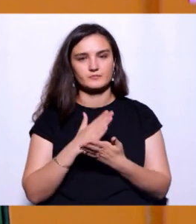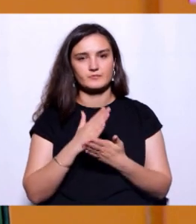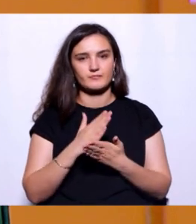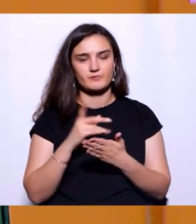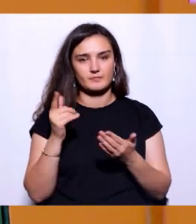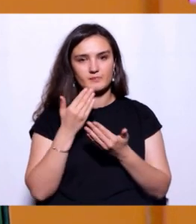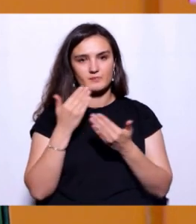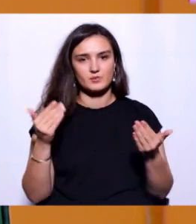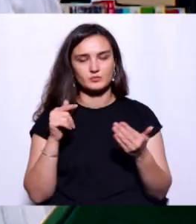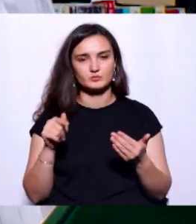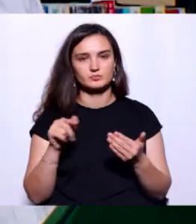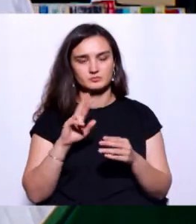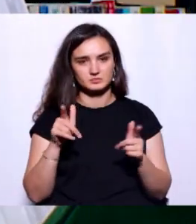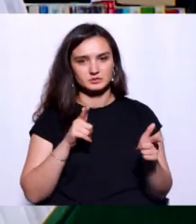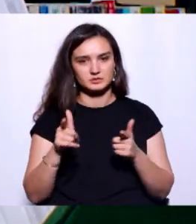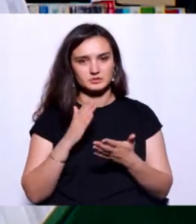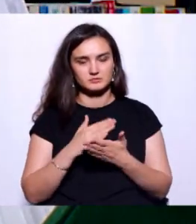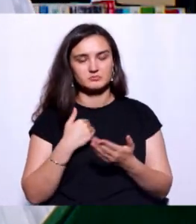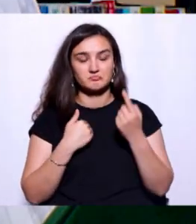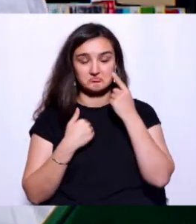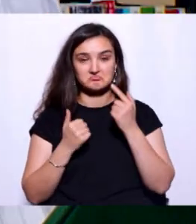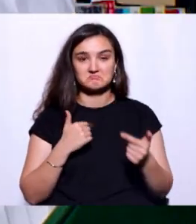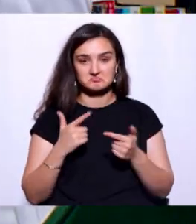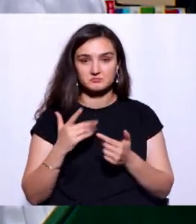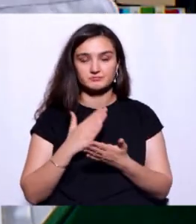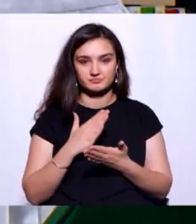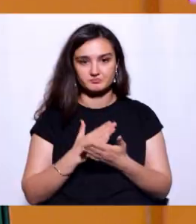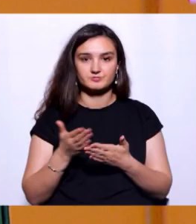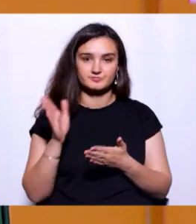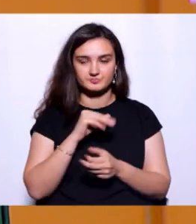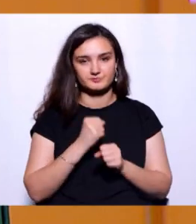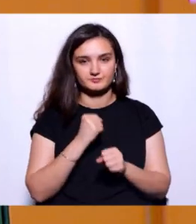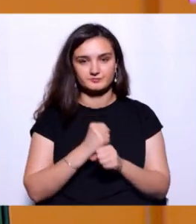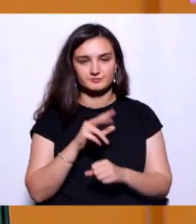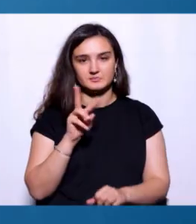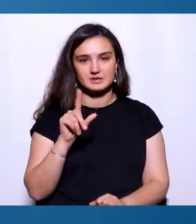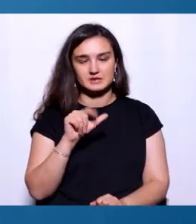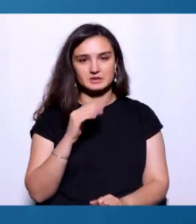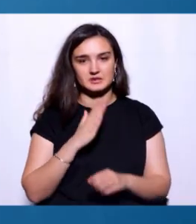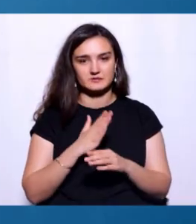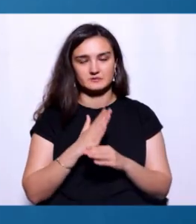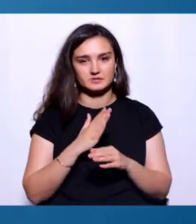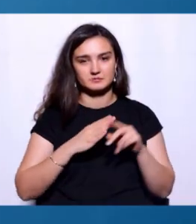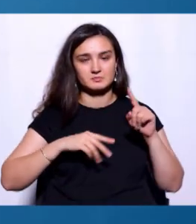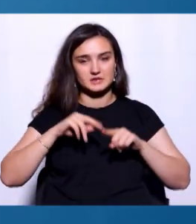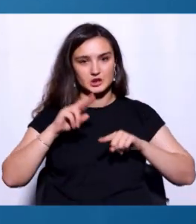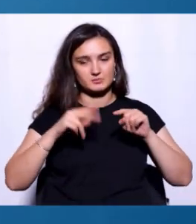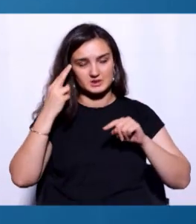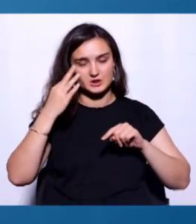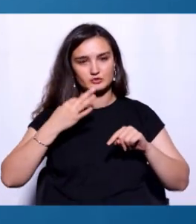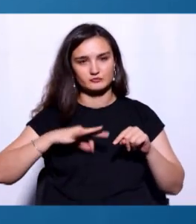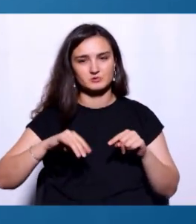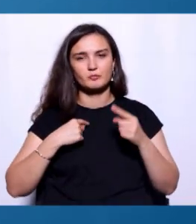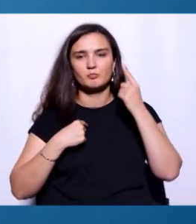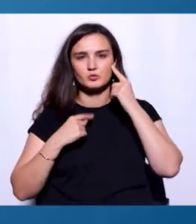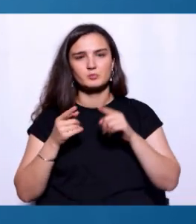the last one. Are you ready? I think I'm ready. Okay, so let's do it. Lisa has a cousin. Oh, I